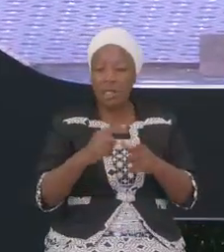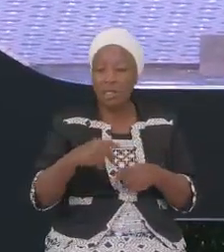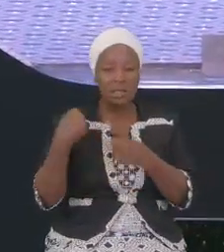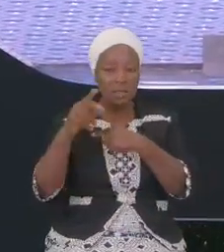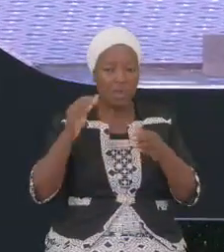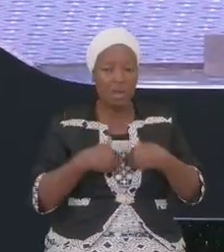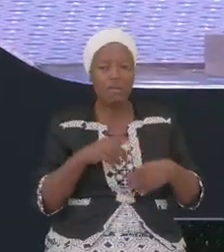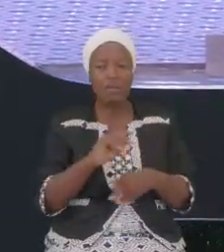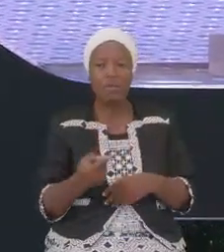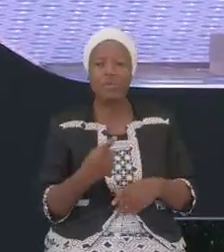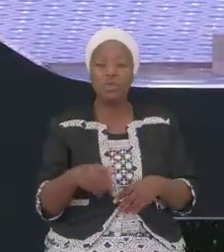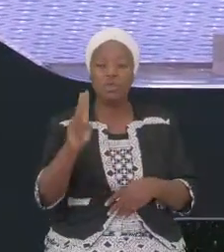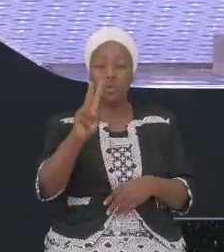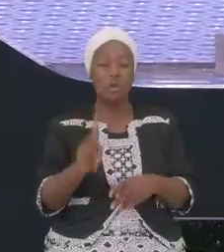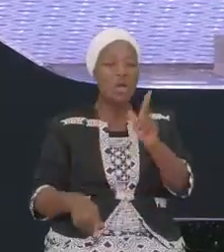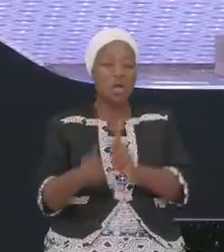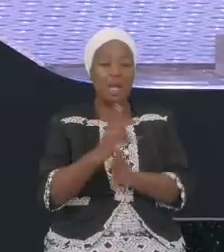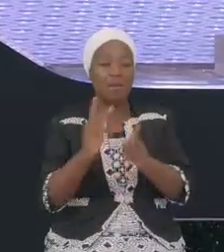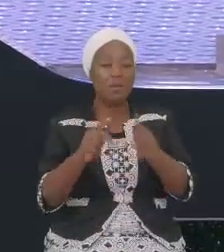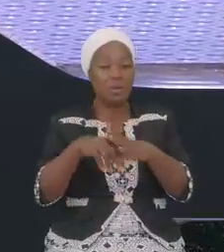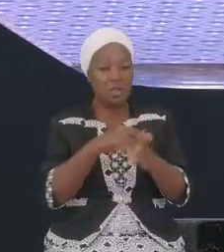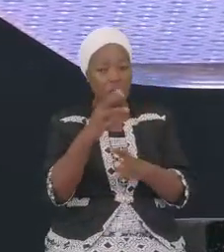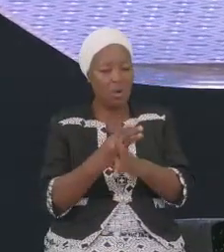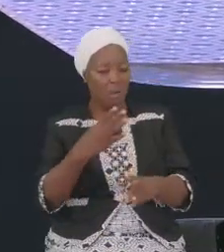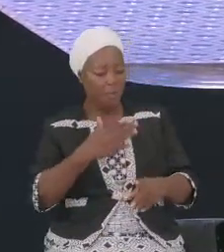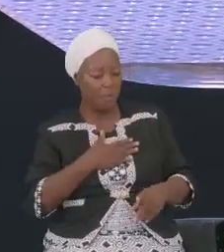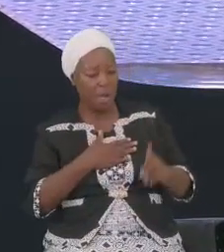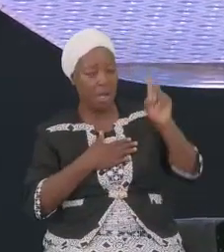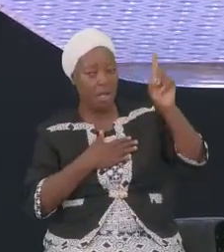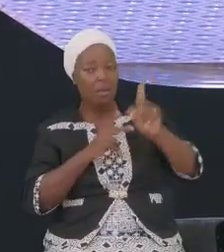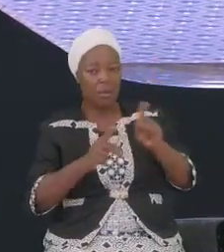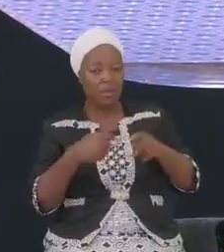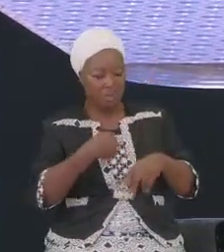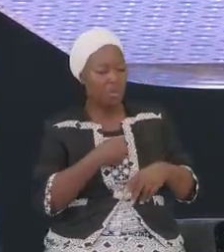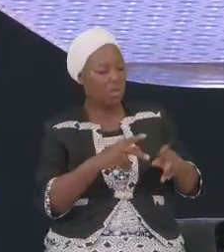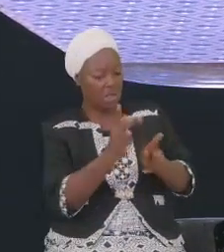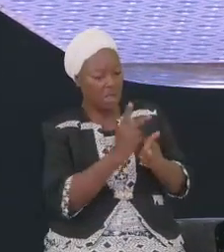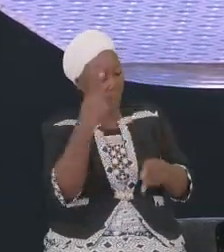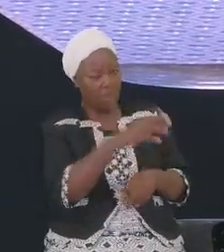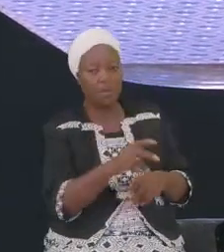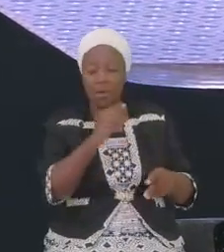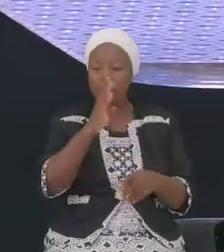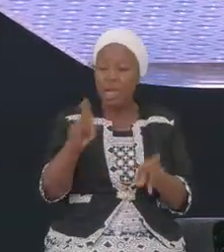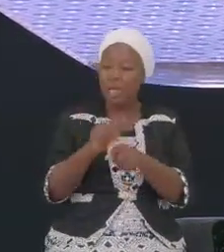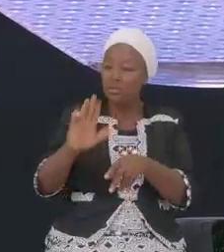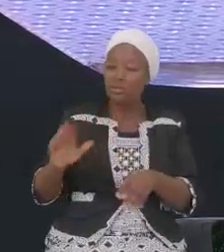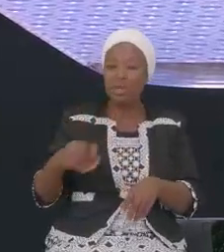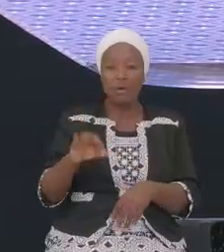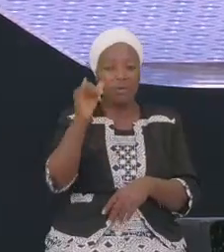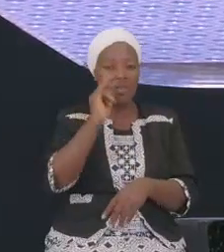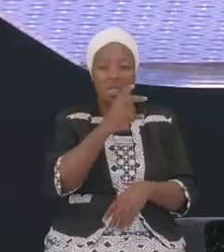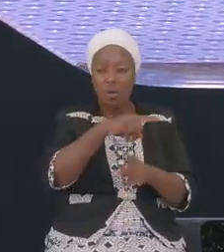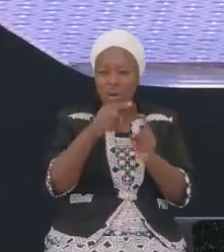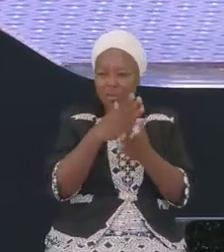people in the world that will live now, my people, I'll be caring for them. They'll be like the children of Israel when everything